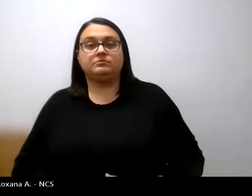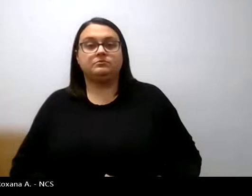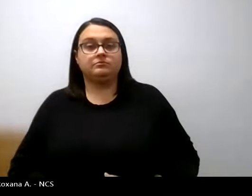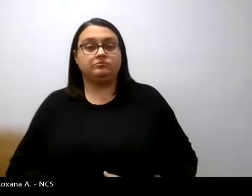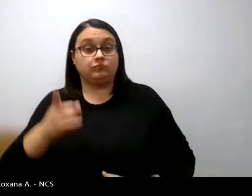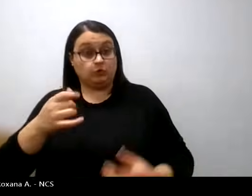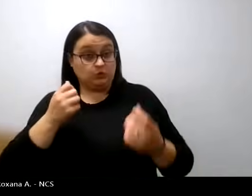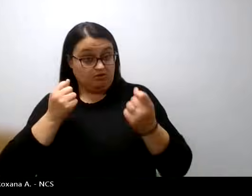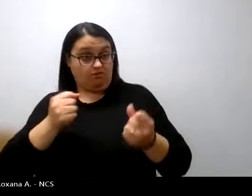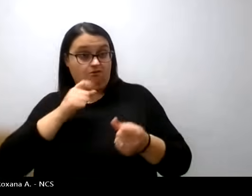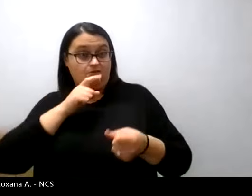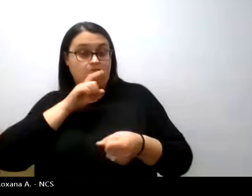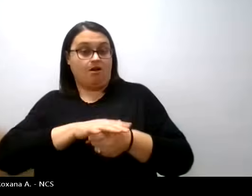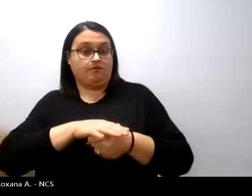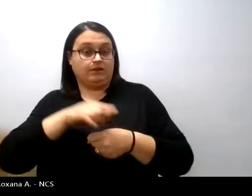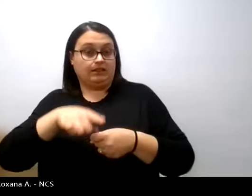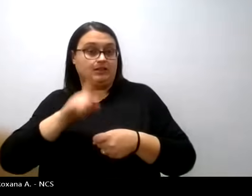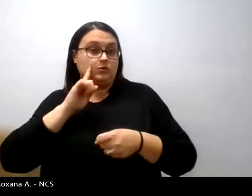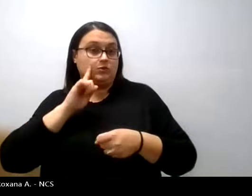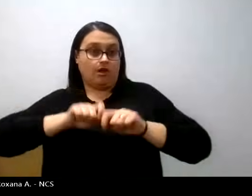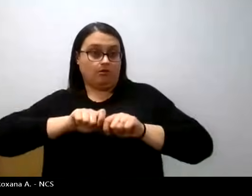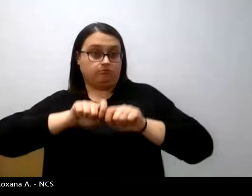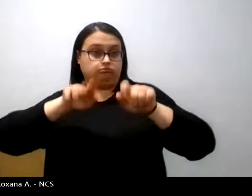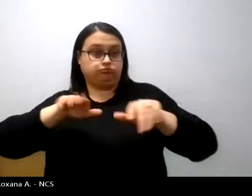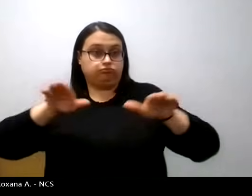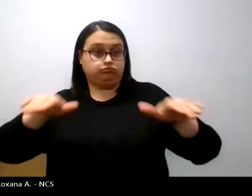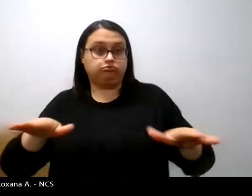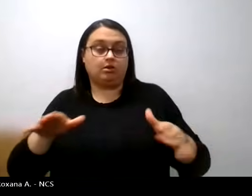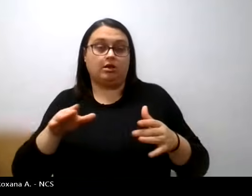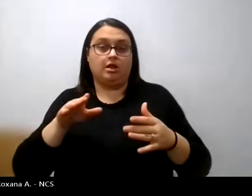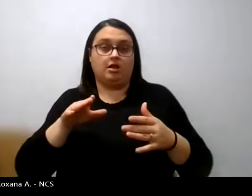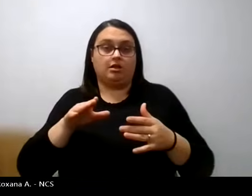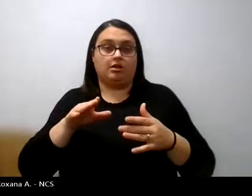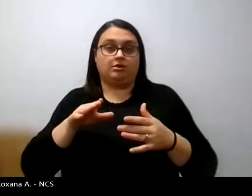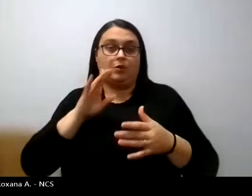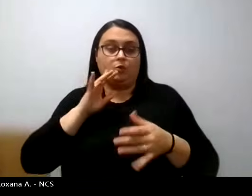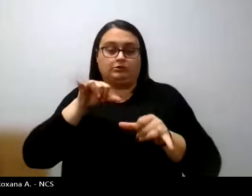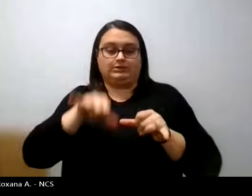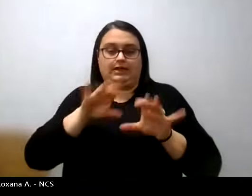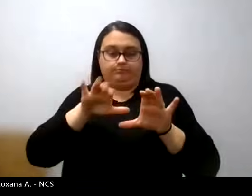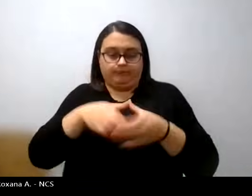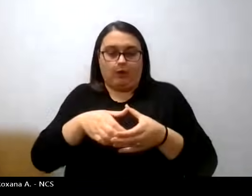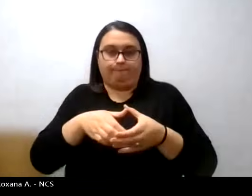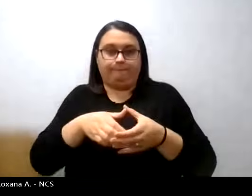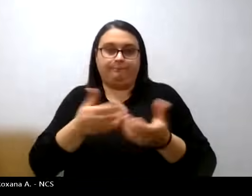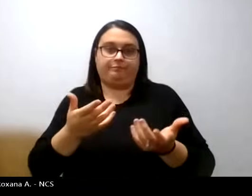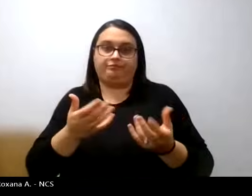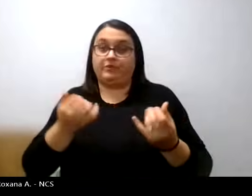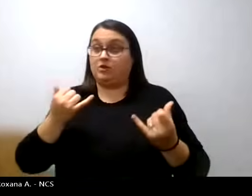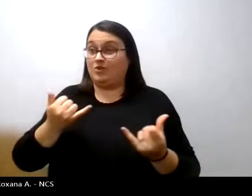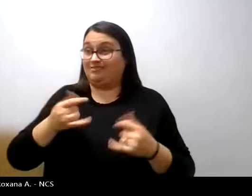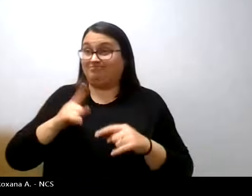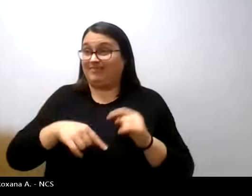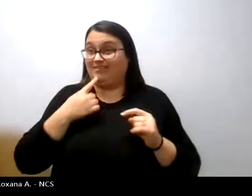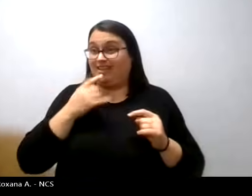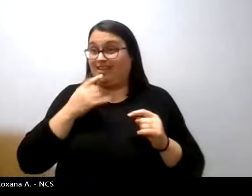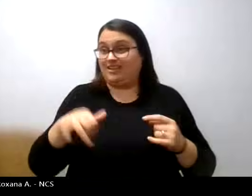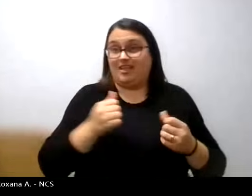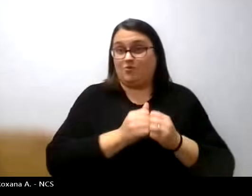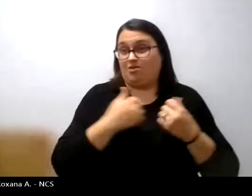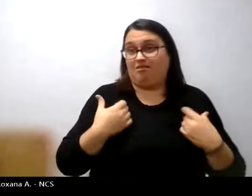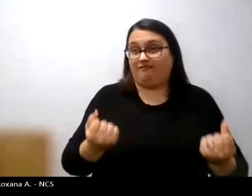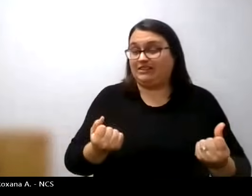confident are you that this will not spread outside of the affected zone? At this point, I can't say that with confidence.